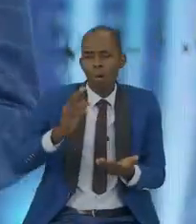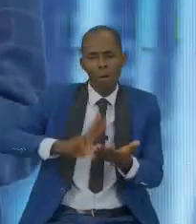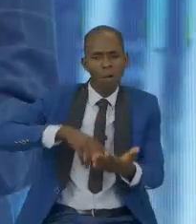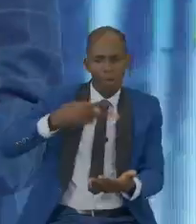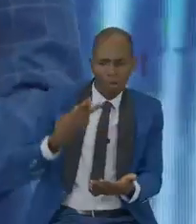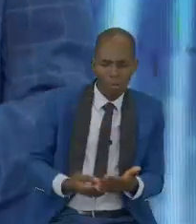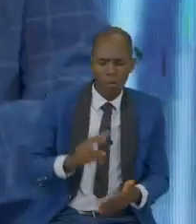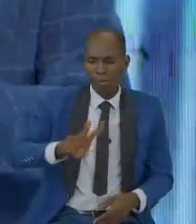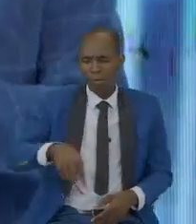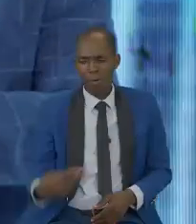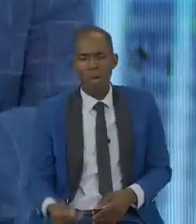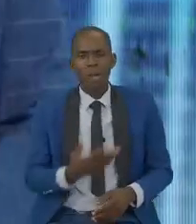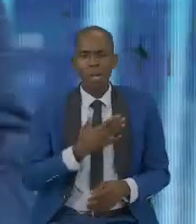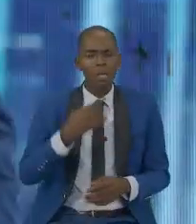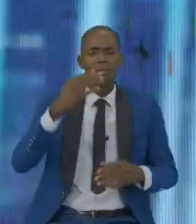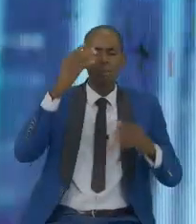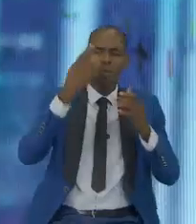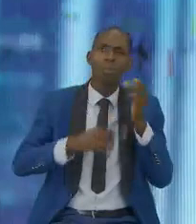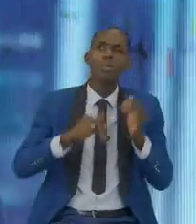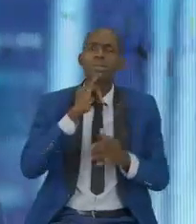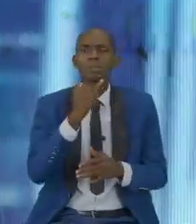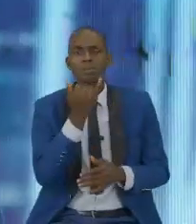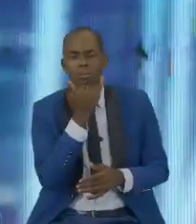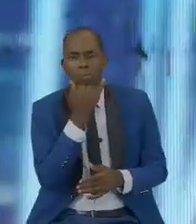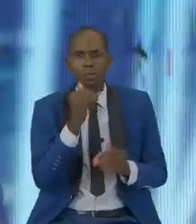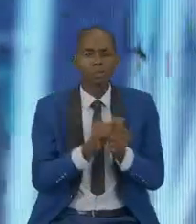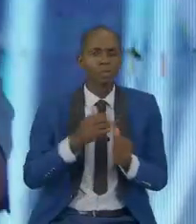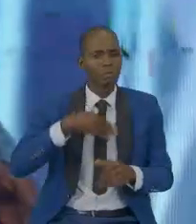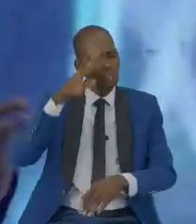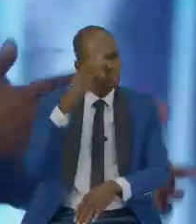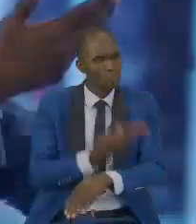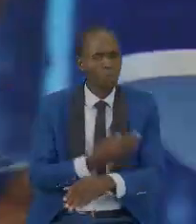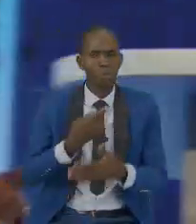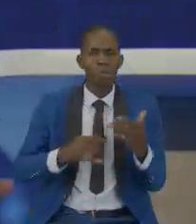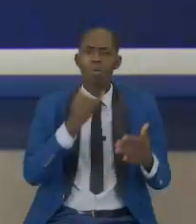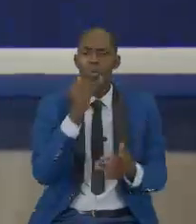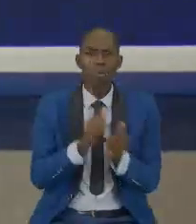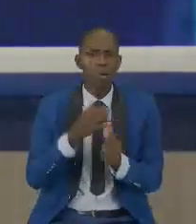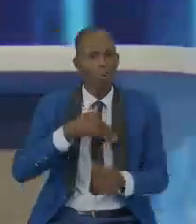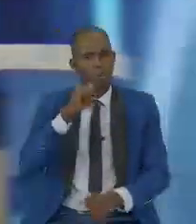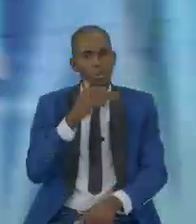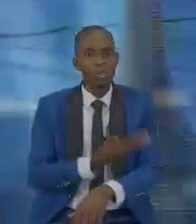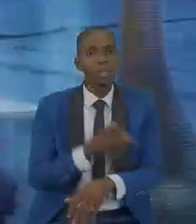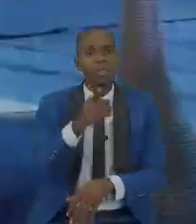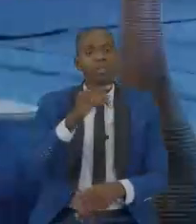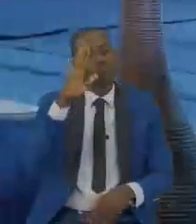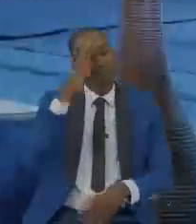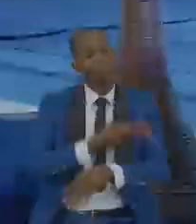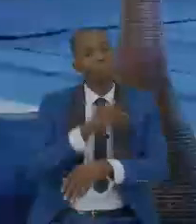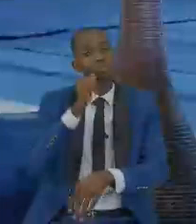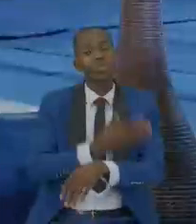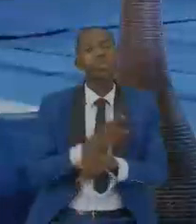I never knew I had a seed for a daughter. And then as we're chewing the meat, you